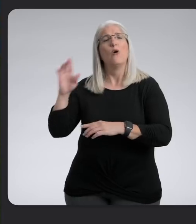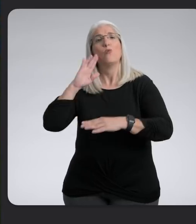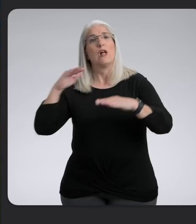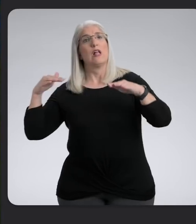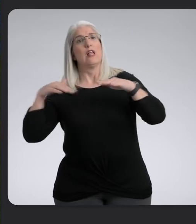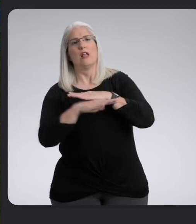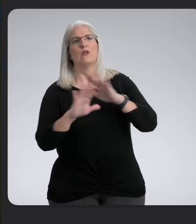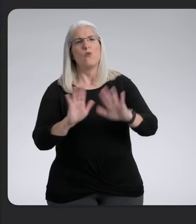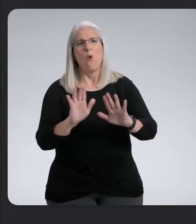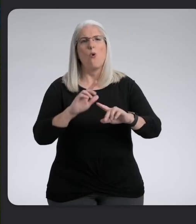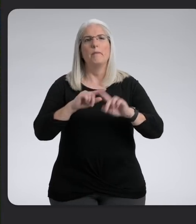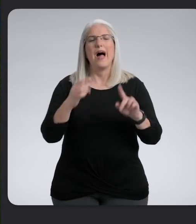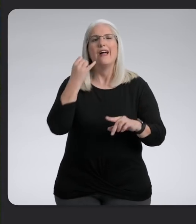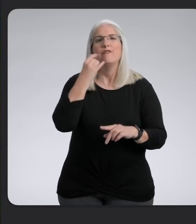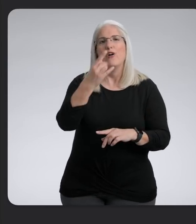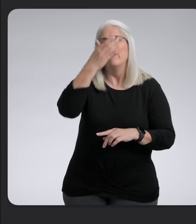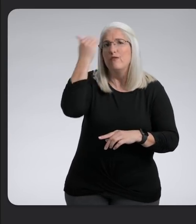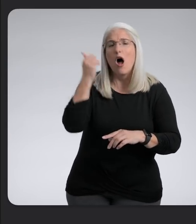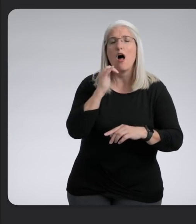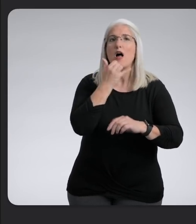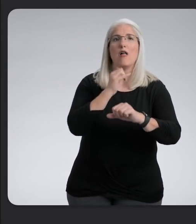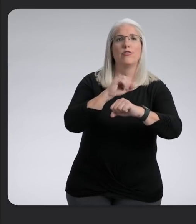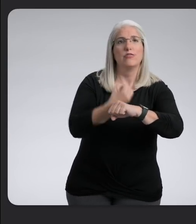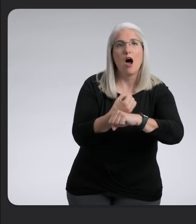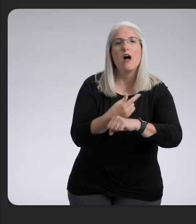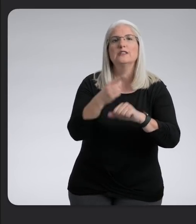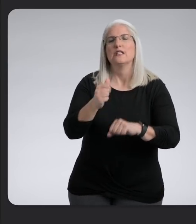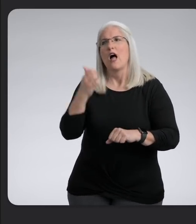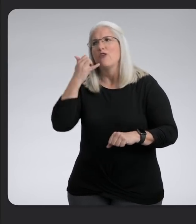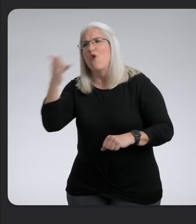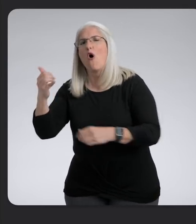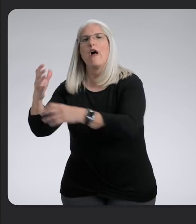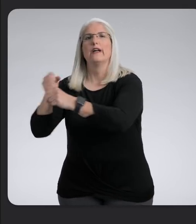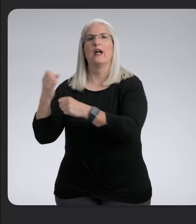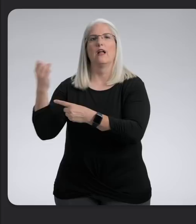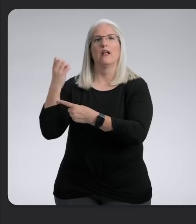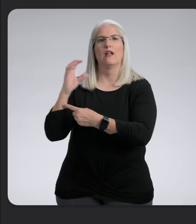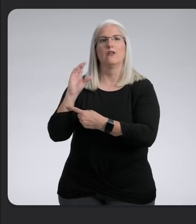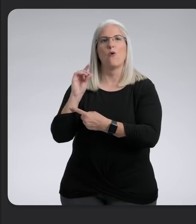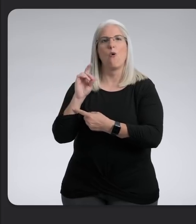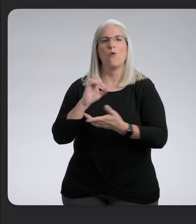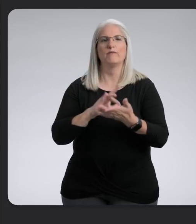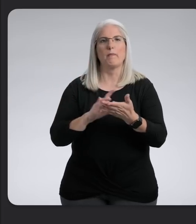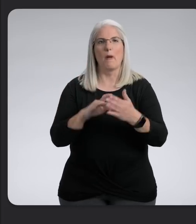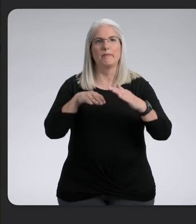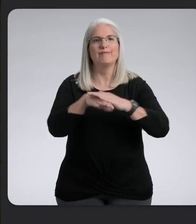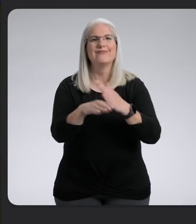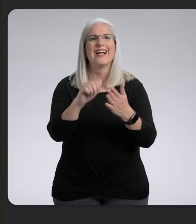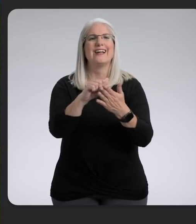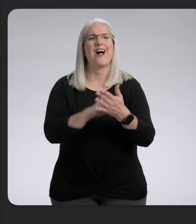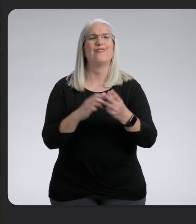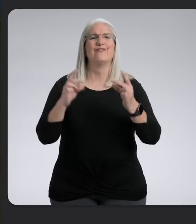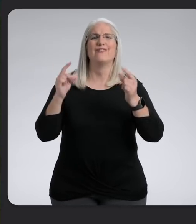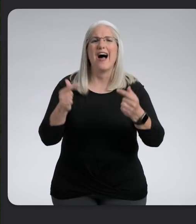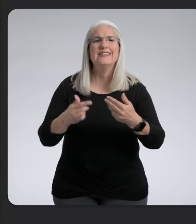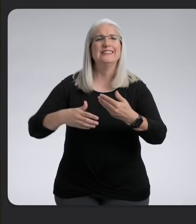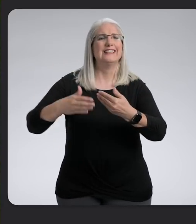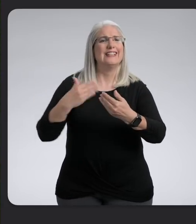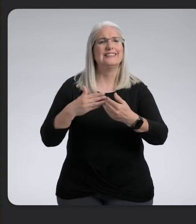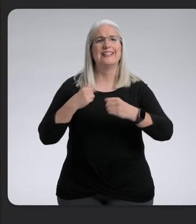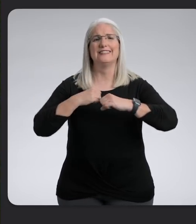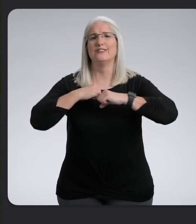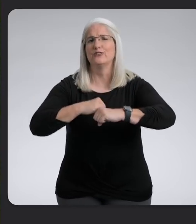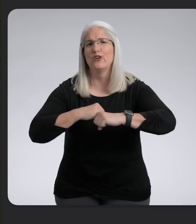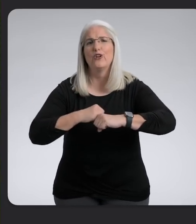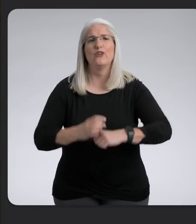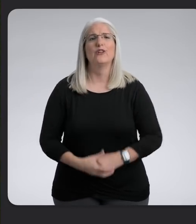account, but if you ever forget your password, you can call them to get the code you need to get right back in. It's fast, easy,